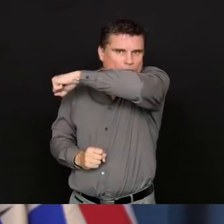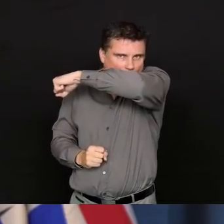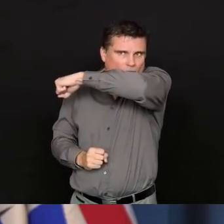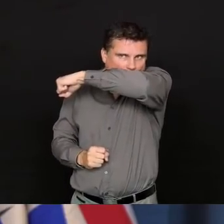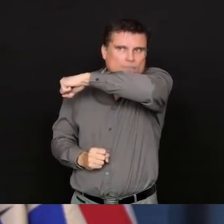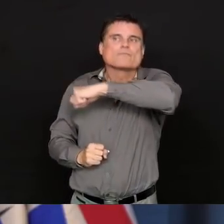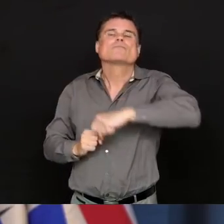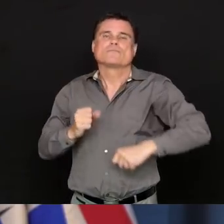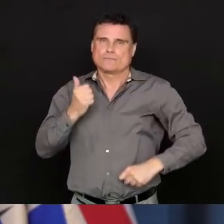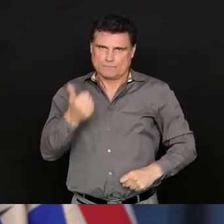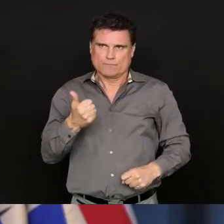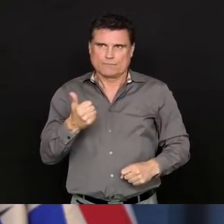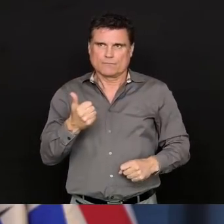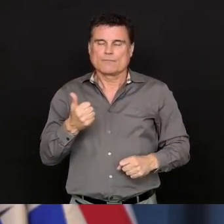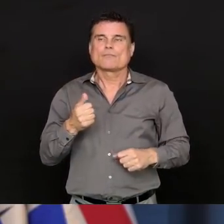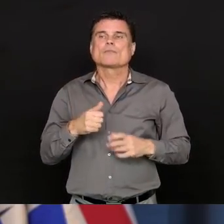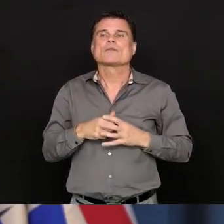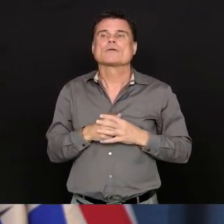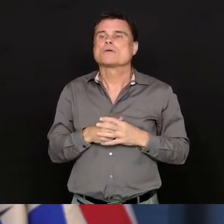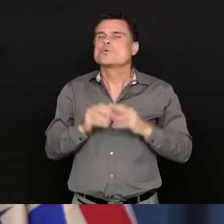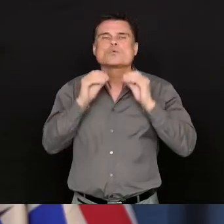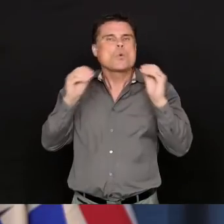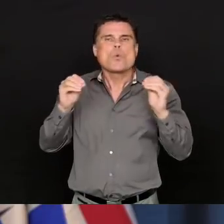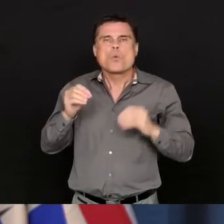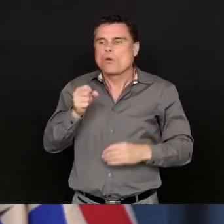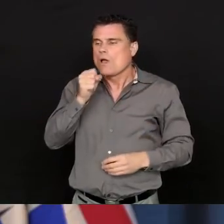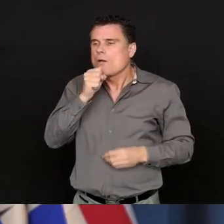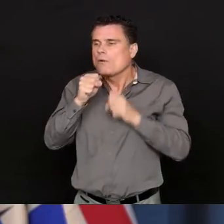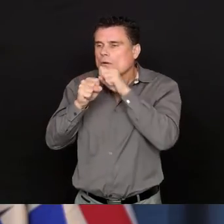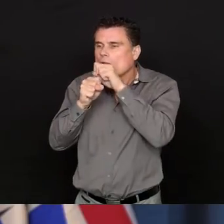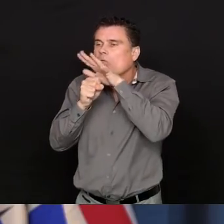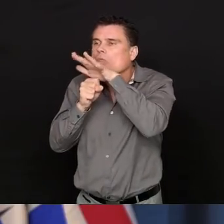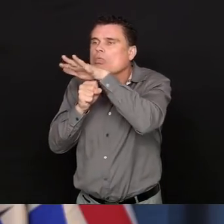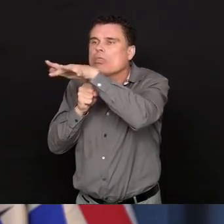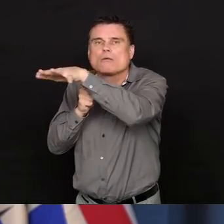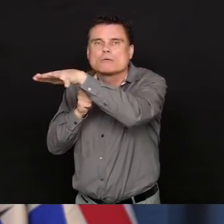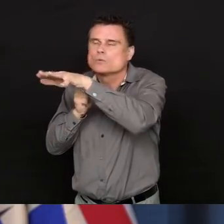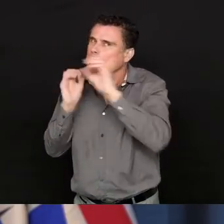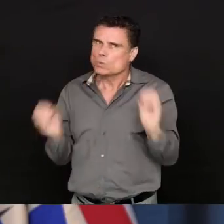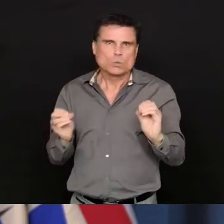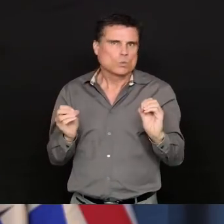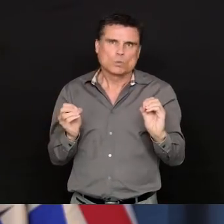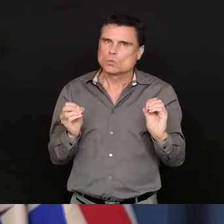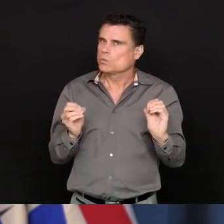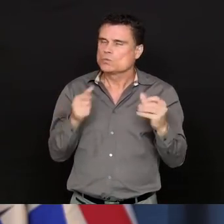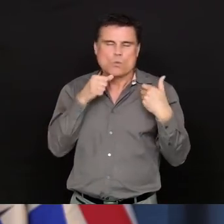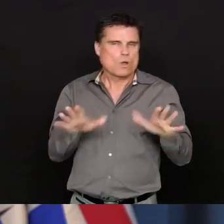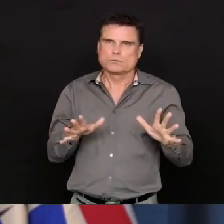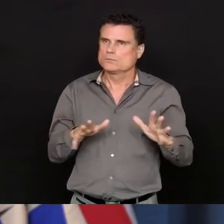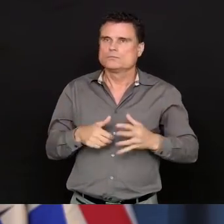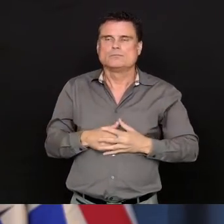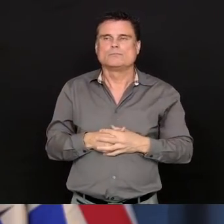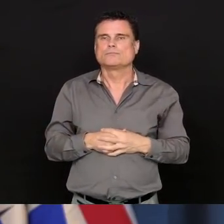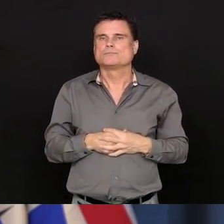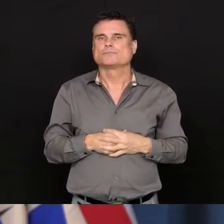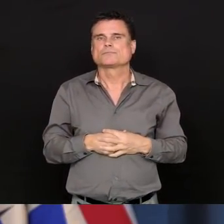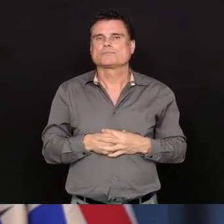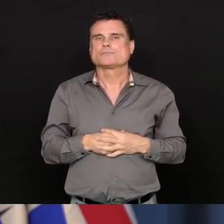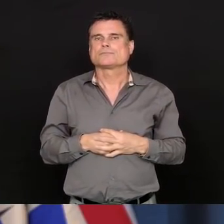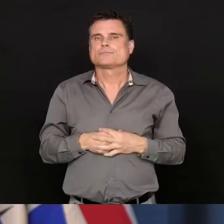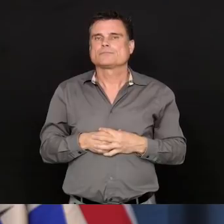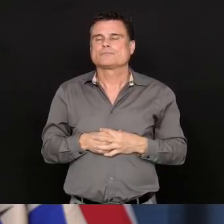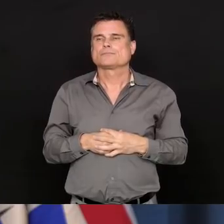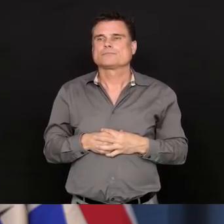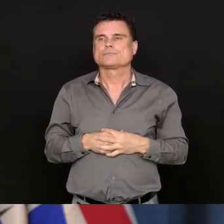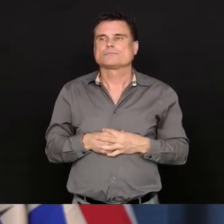Next question is from Kathy Smith, Fort Nelson News. Go ahead. Hello, Dr. Henry. There's been some talk of being able to flatten the